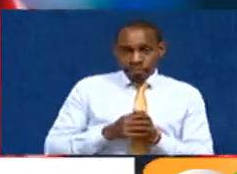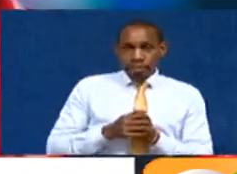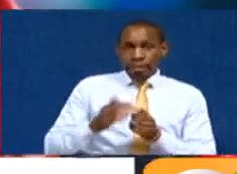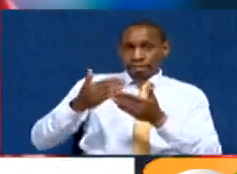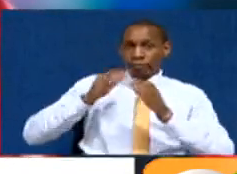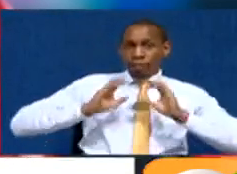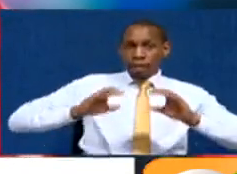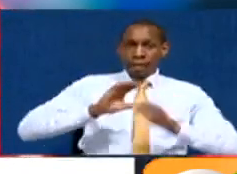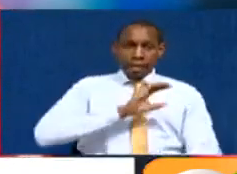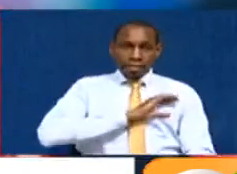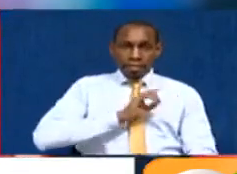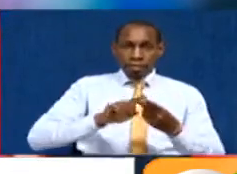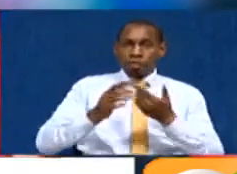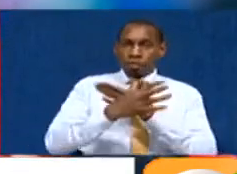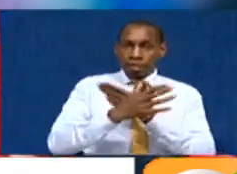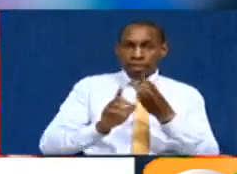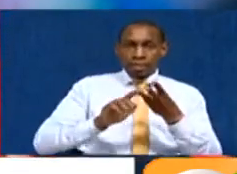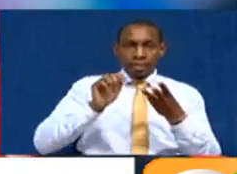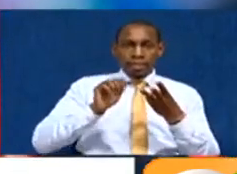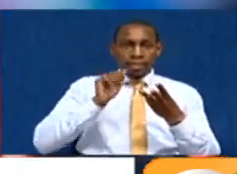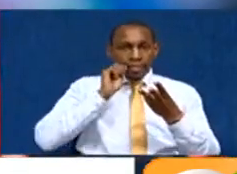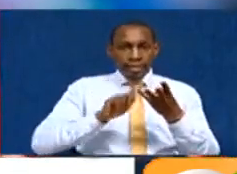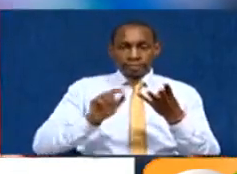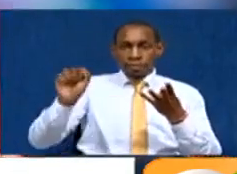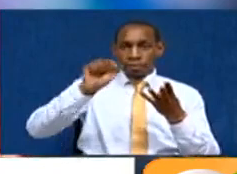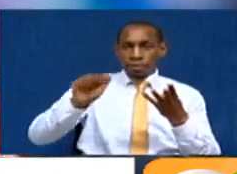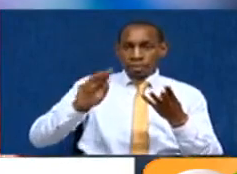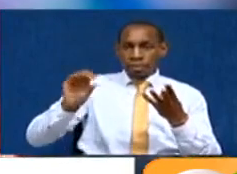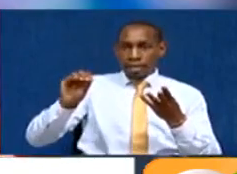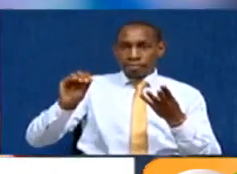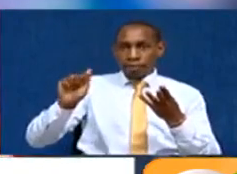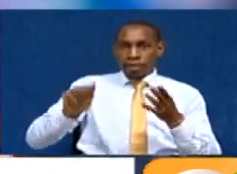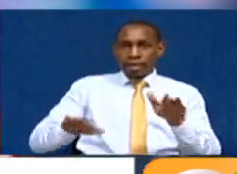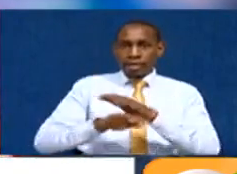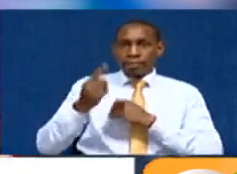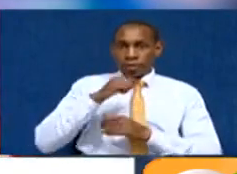has previously coached Canada, Germany, England, and Samoa, and will be deputized by